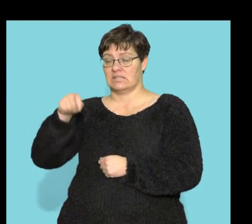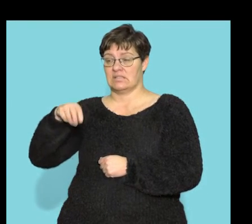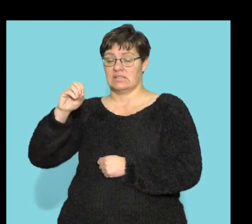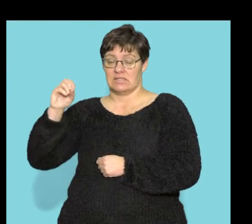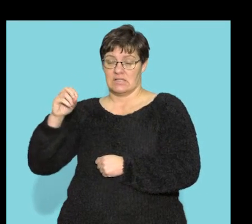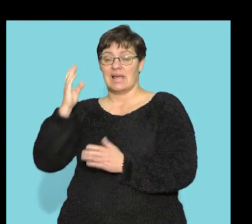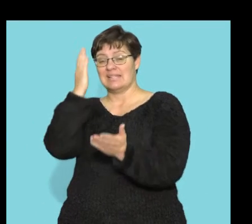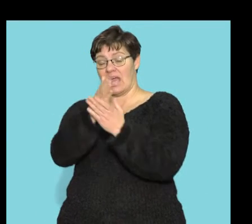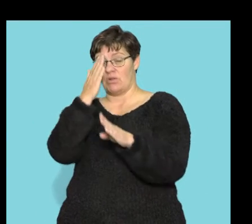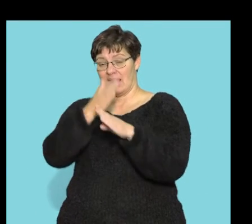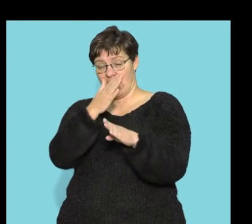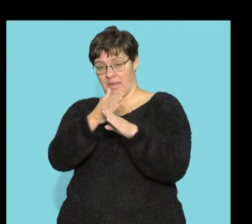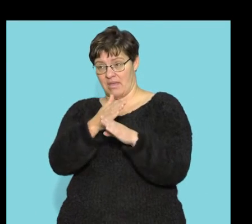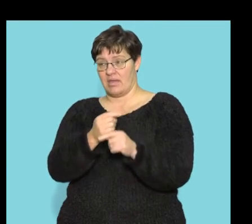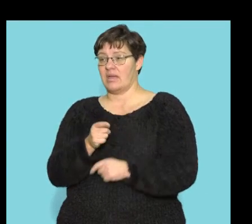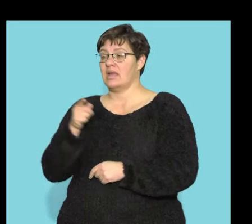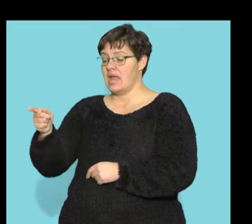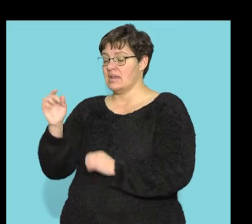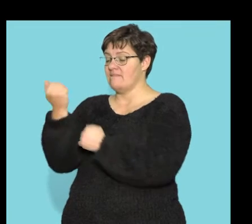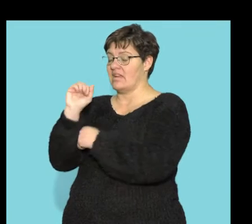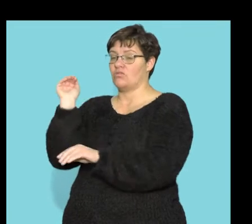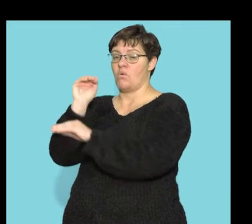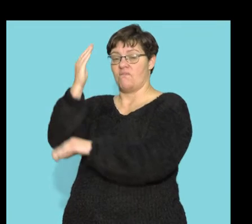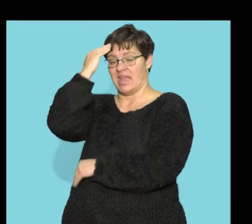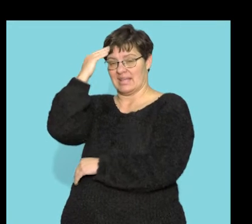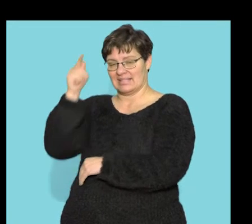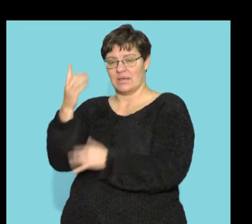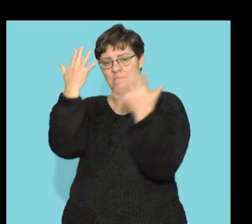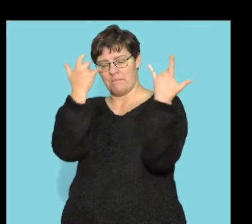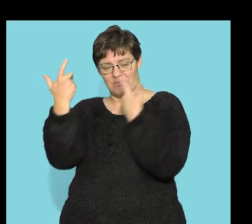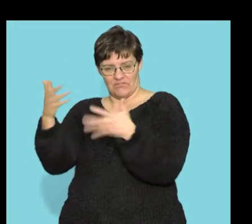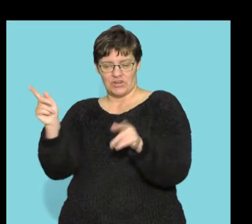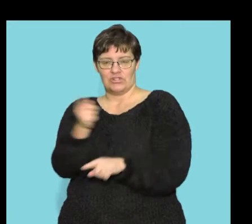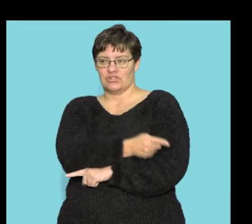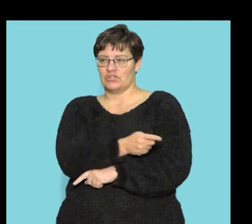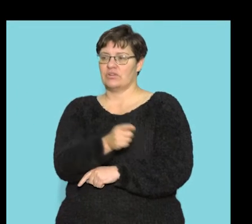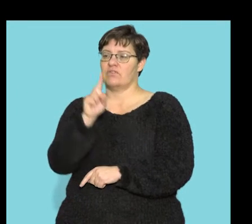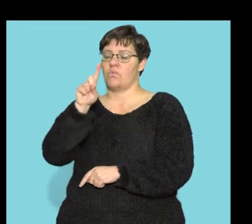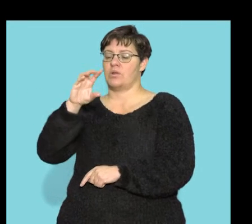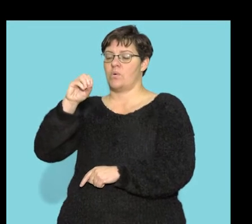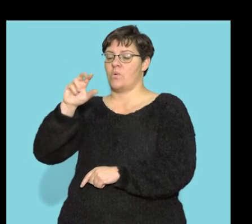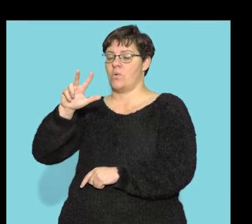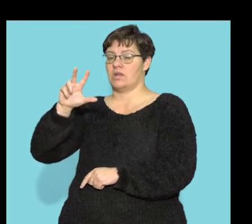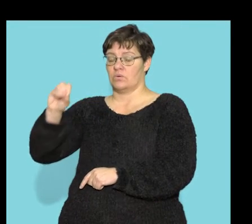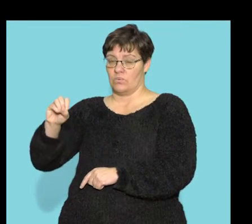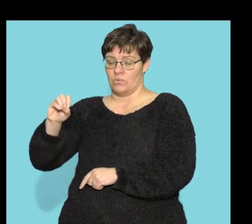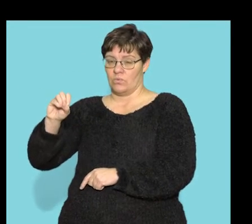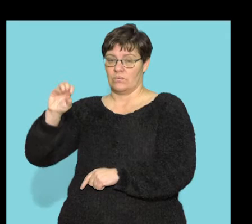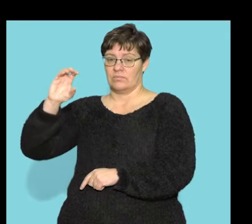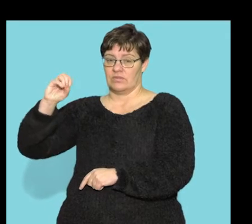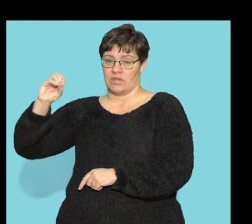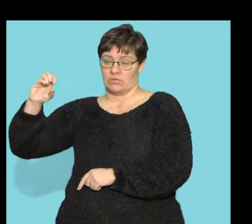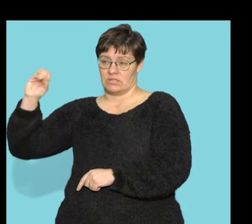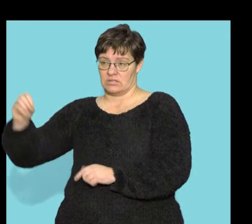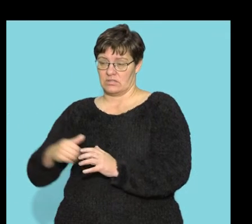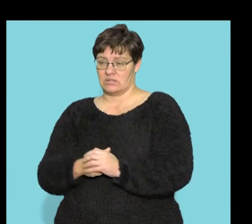labor component, and remember your factory overheads, you've calculated your factory overheads to be 1,080,000.